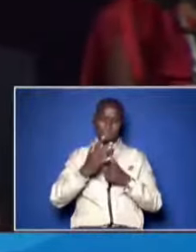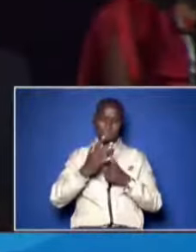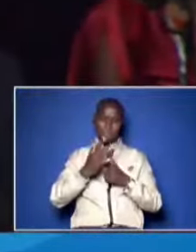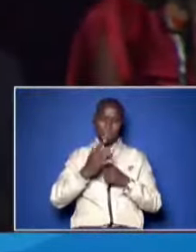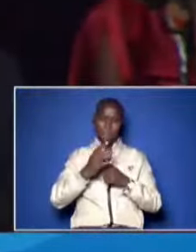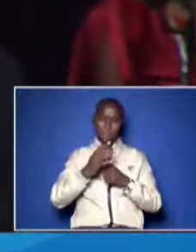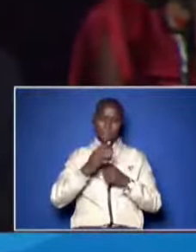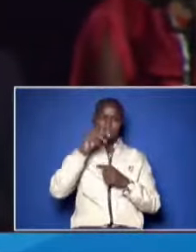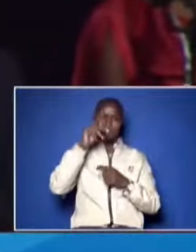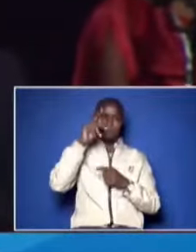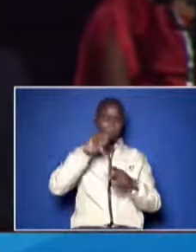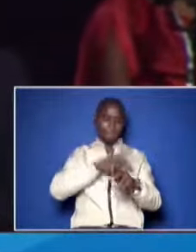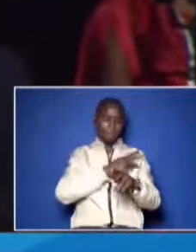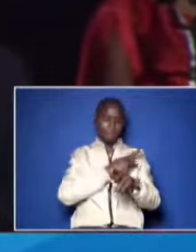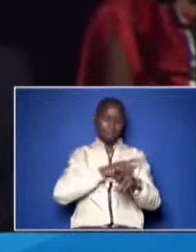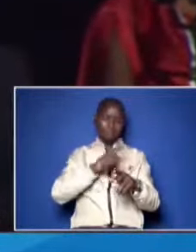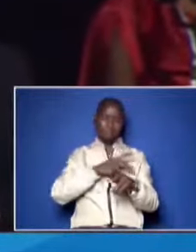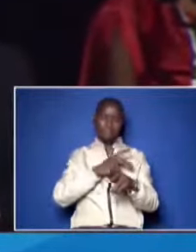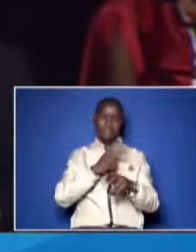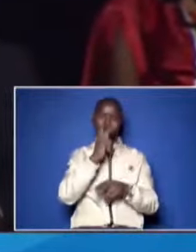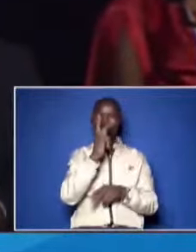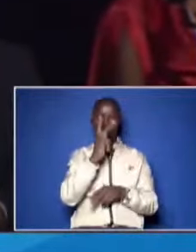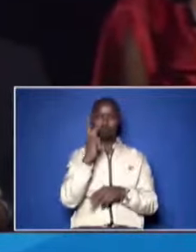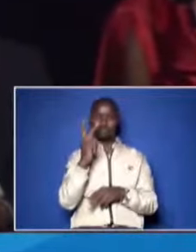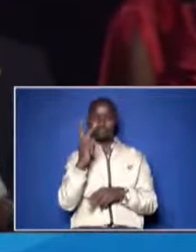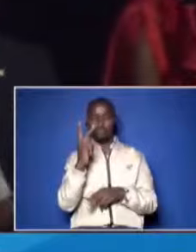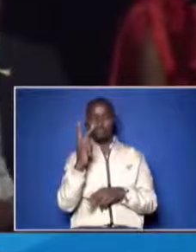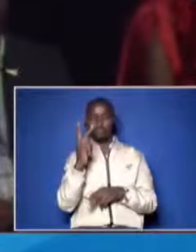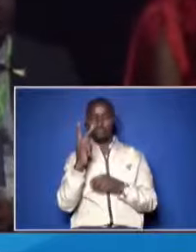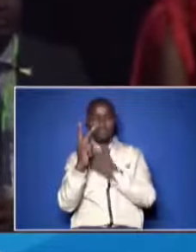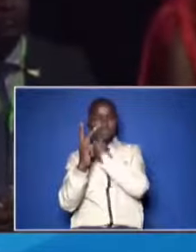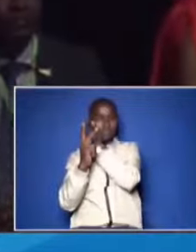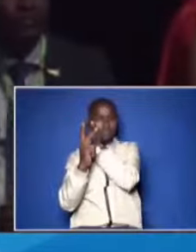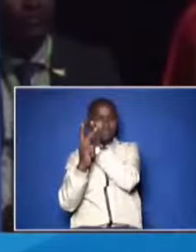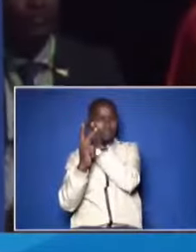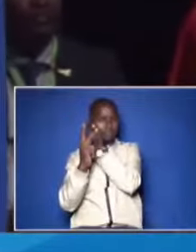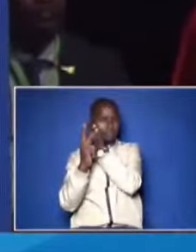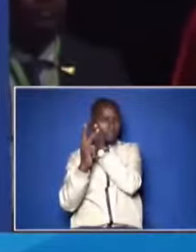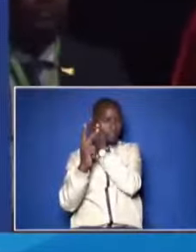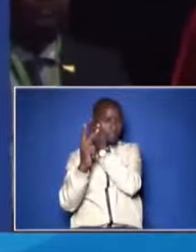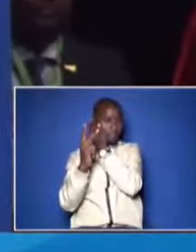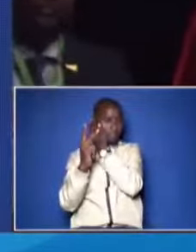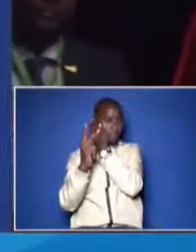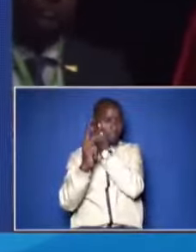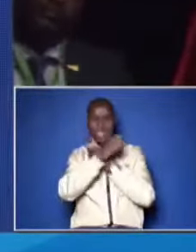by David who else was